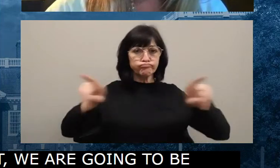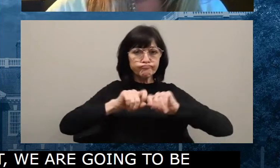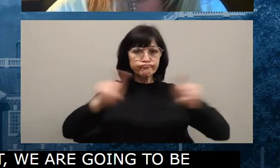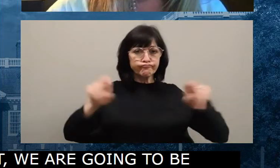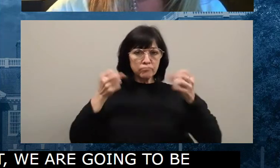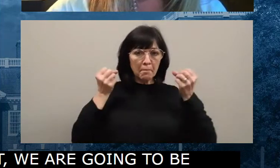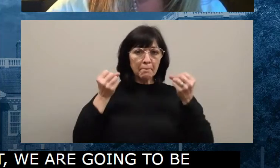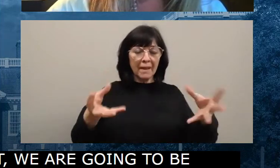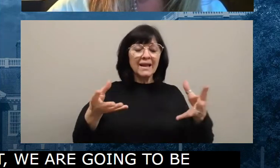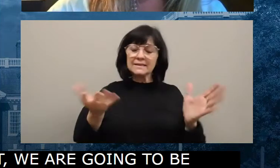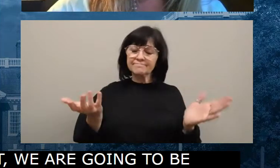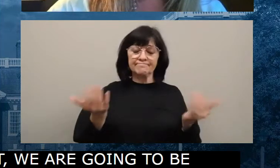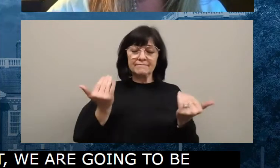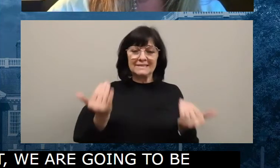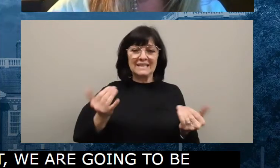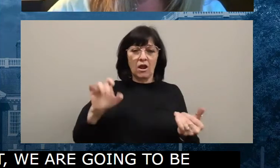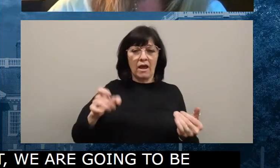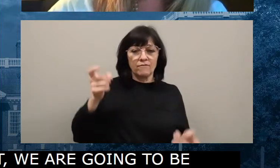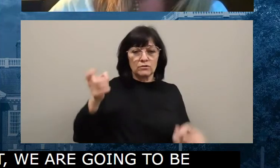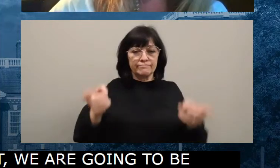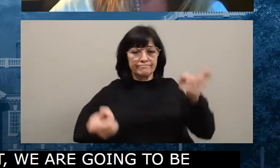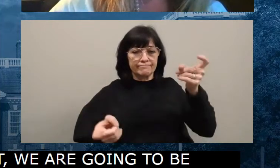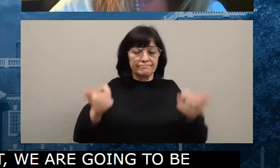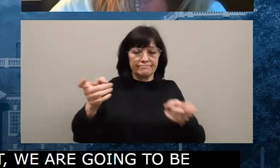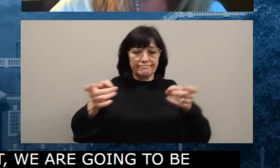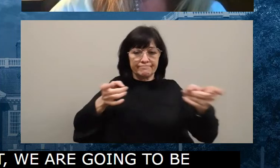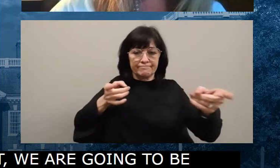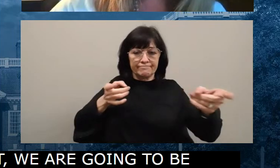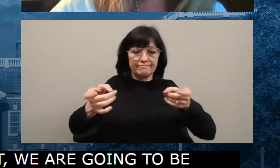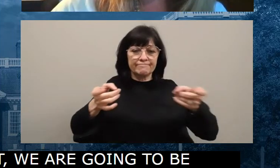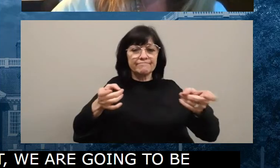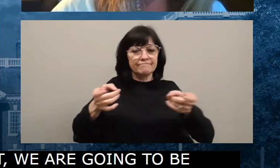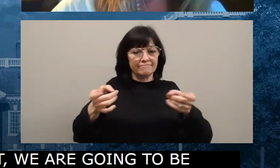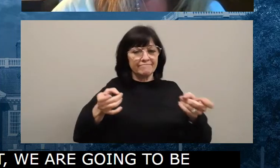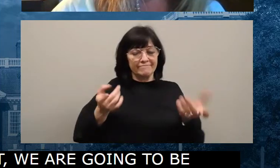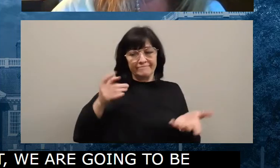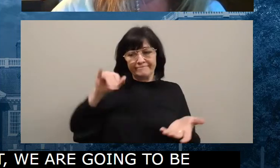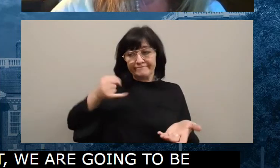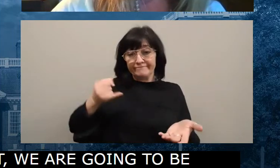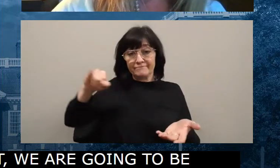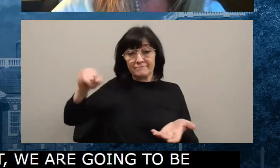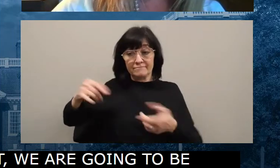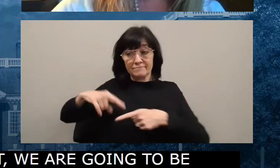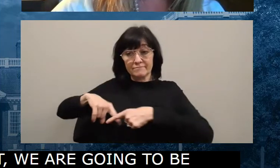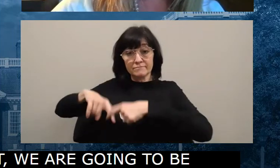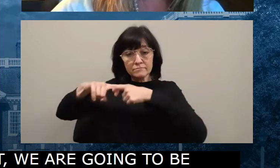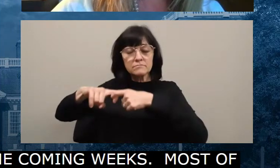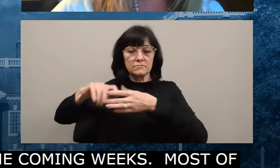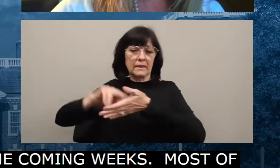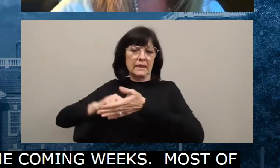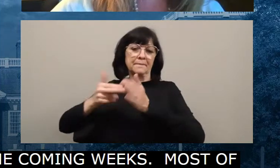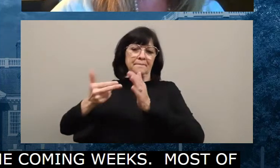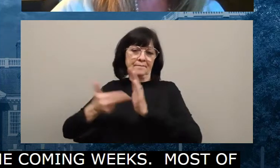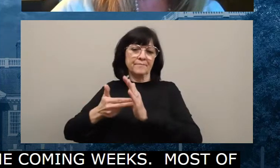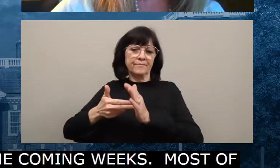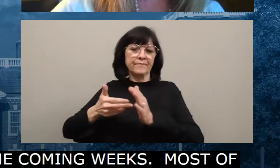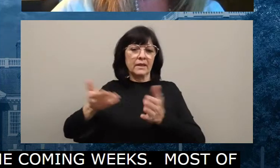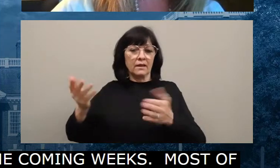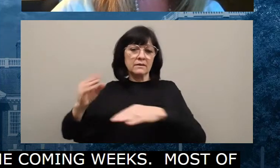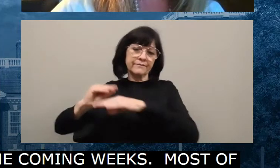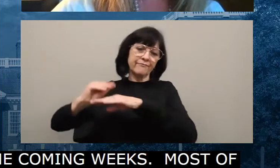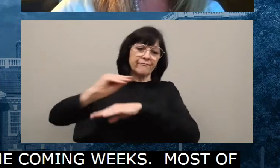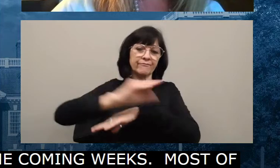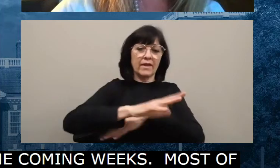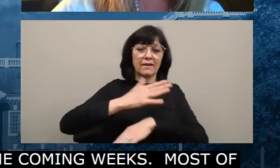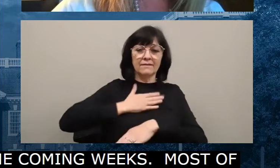doses. But stay tuned, because certainly more invitations are headed